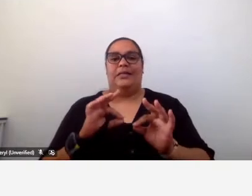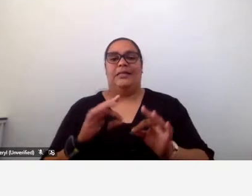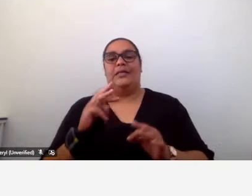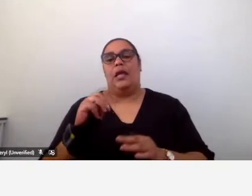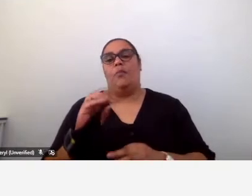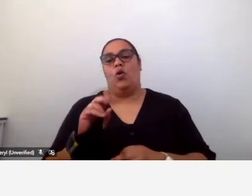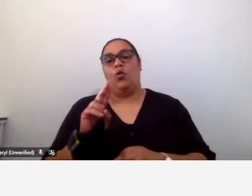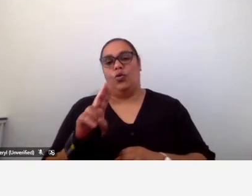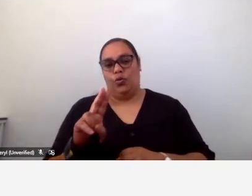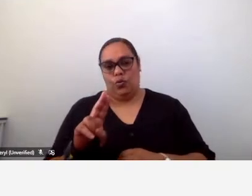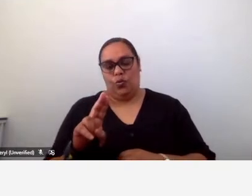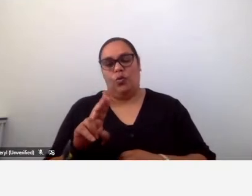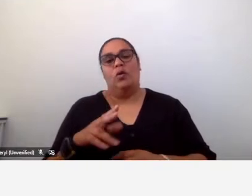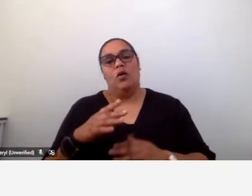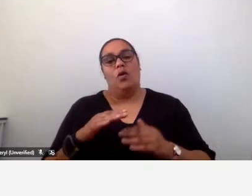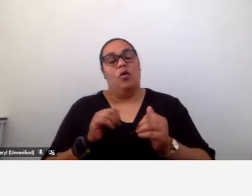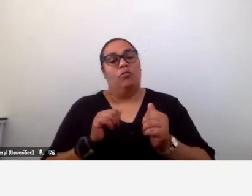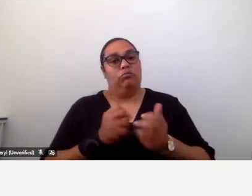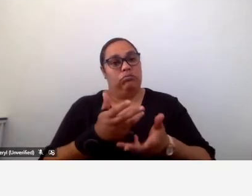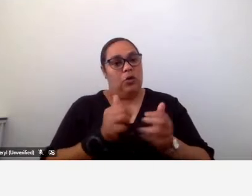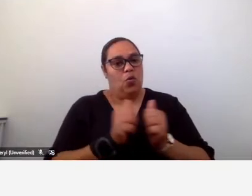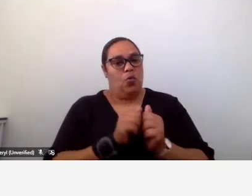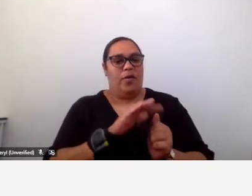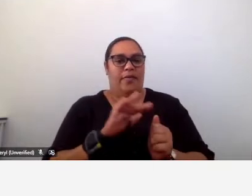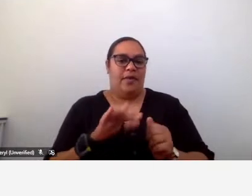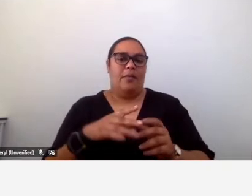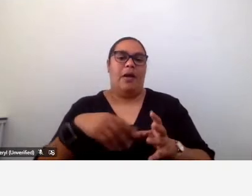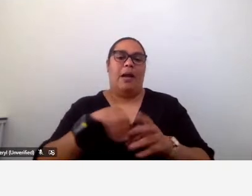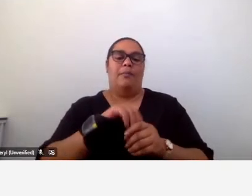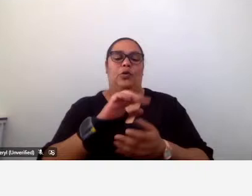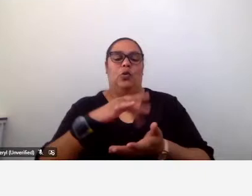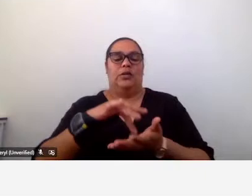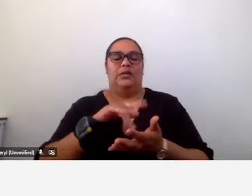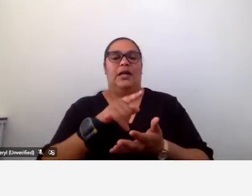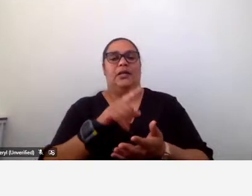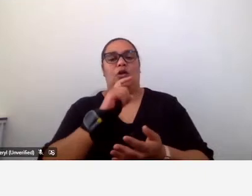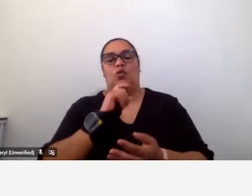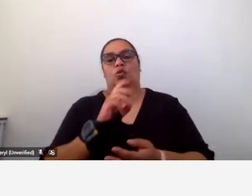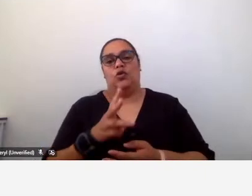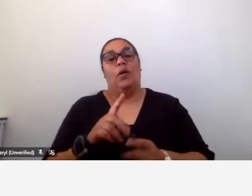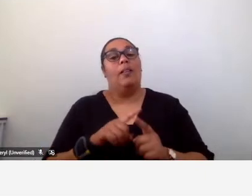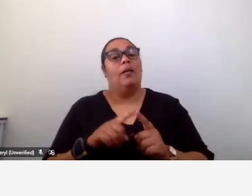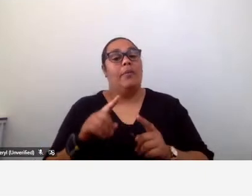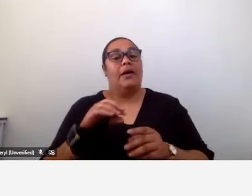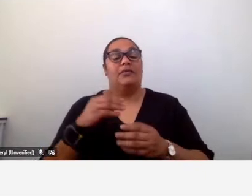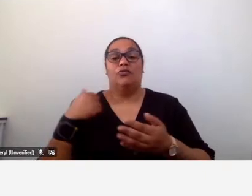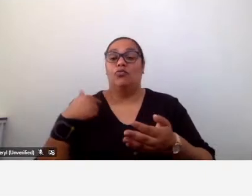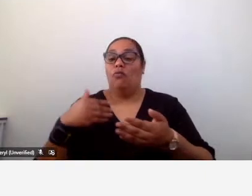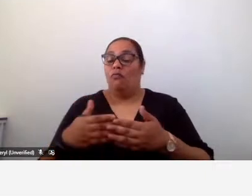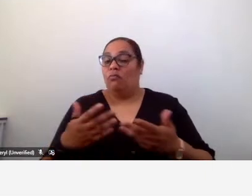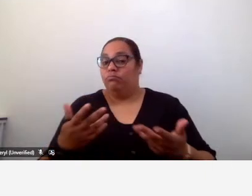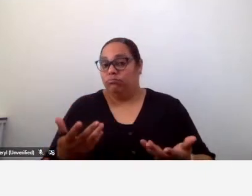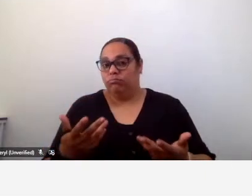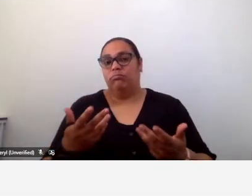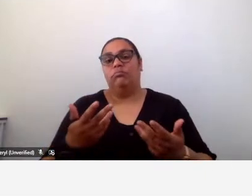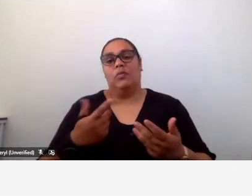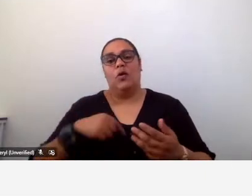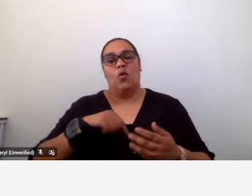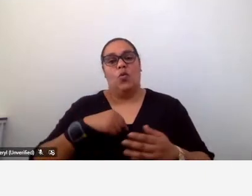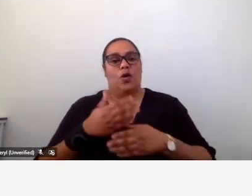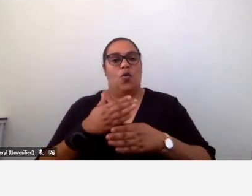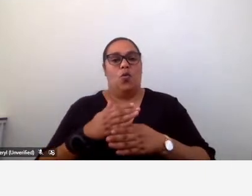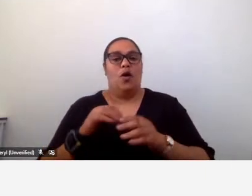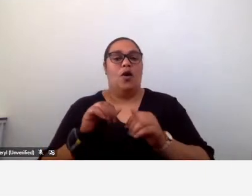of understanding with them in regard to the sites that they would use. But insofar as we work